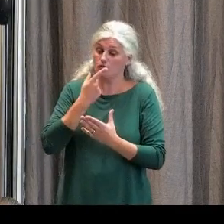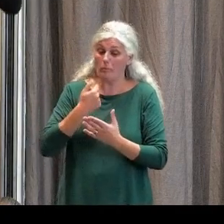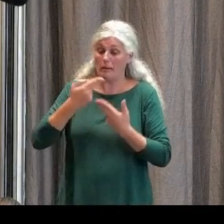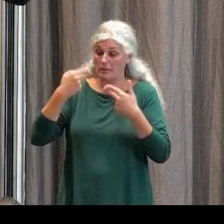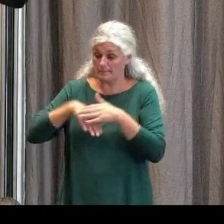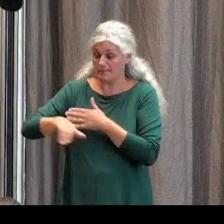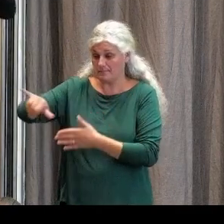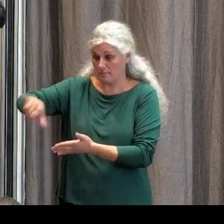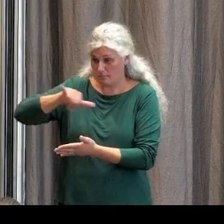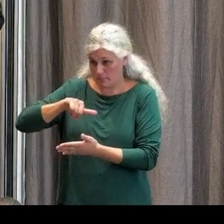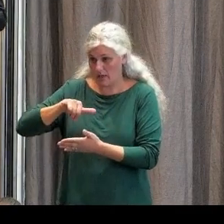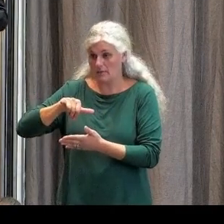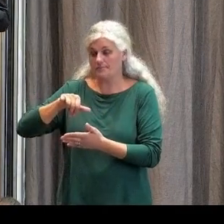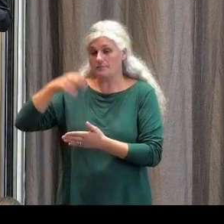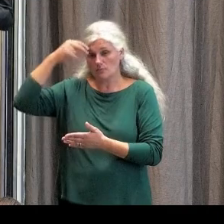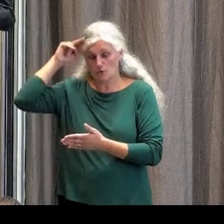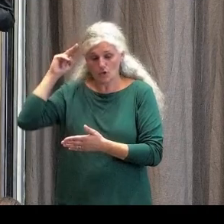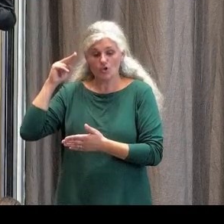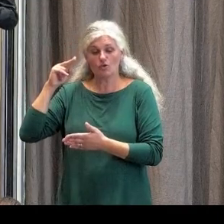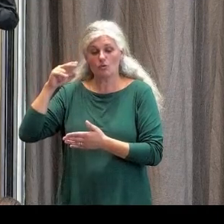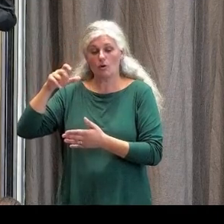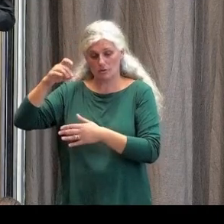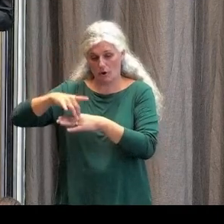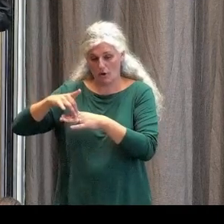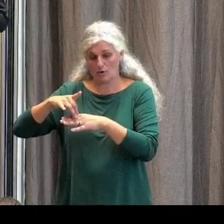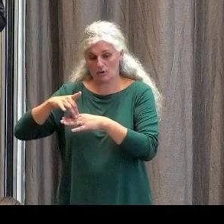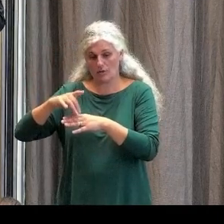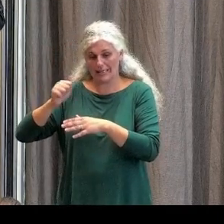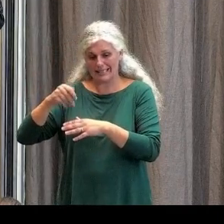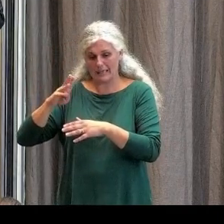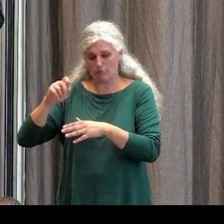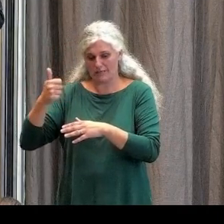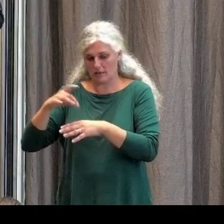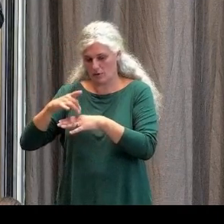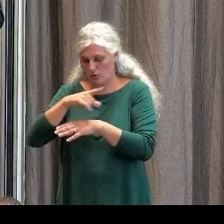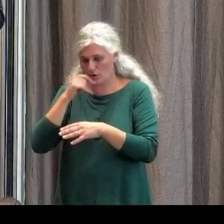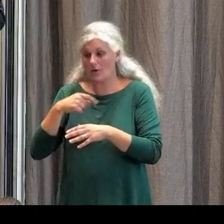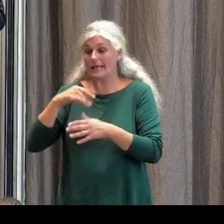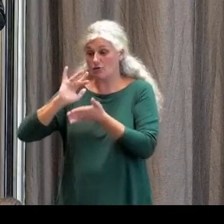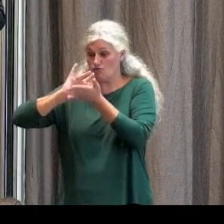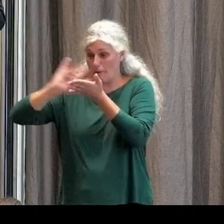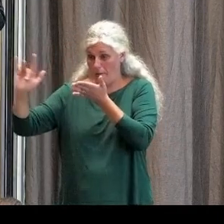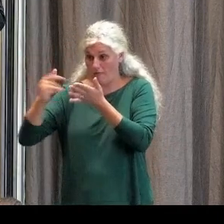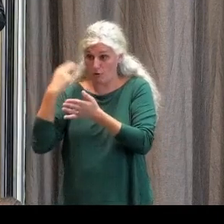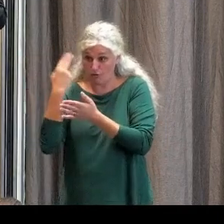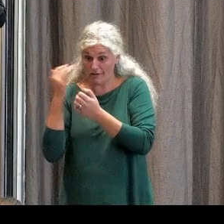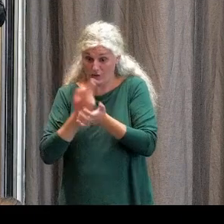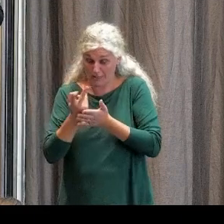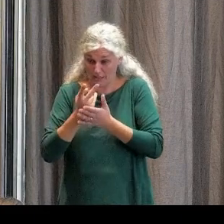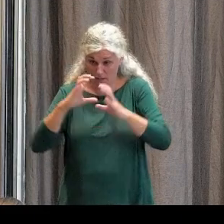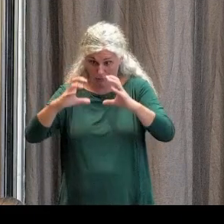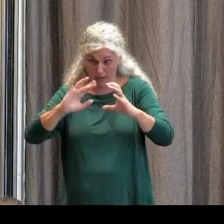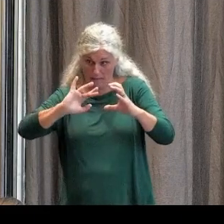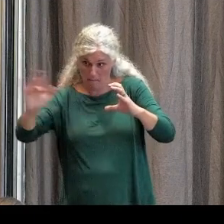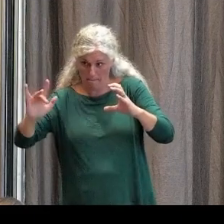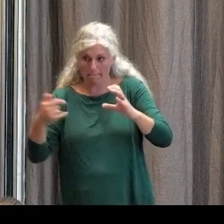This is Donick O'Brien at Beaumont, where he may remove that bit of the brain that keeps causing the seizure. This is a